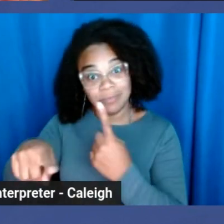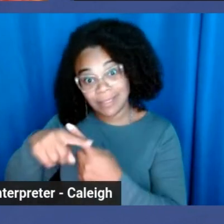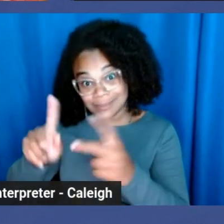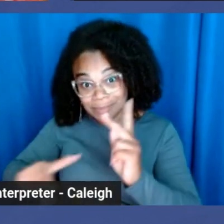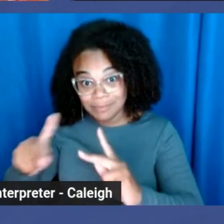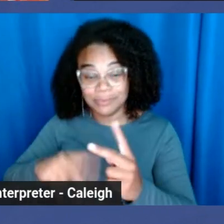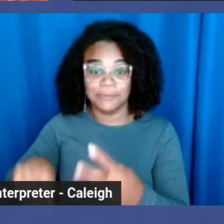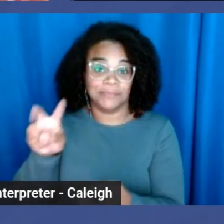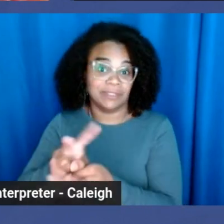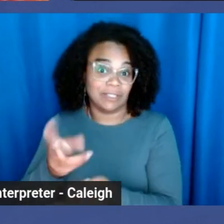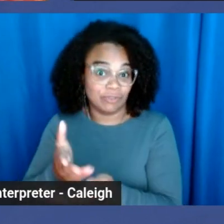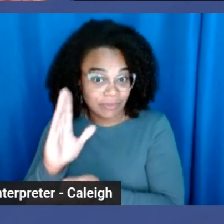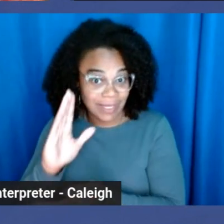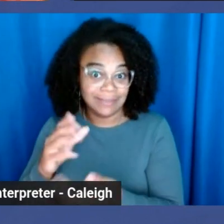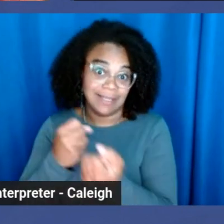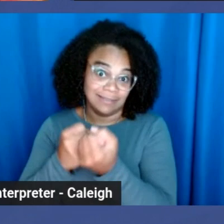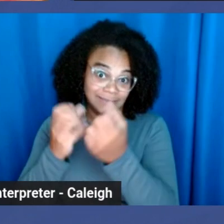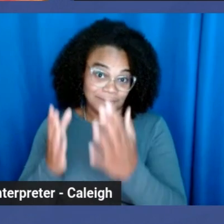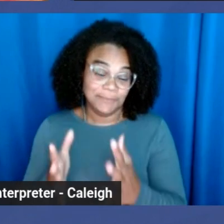rights advocates.